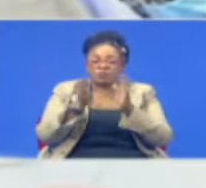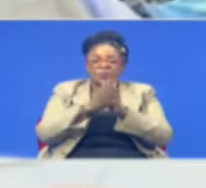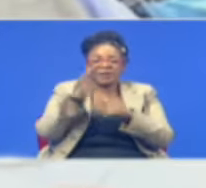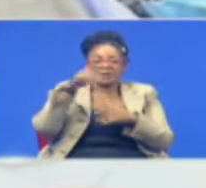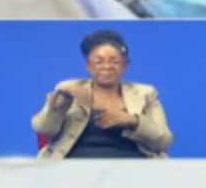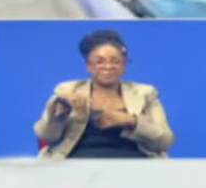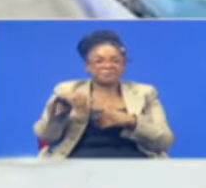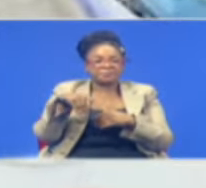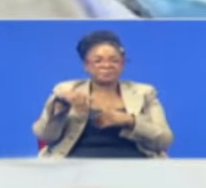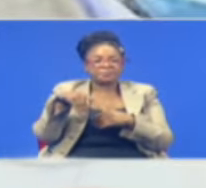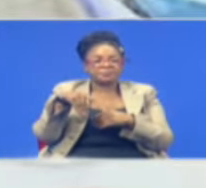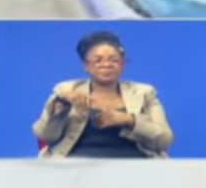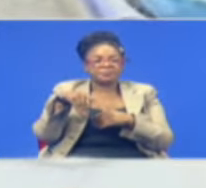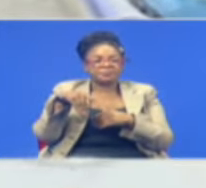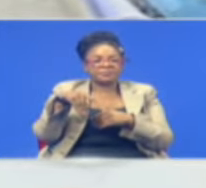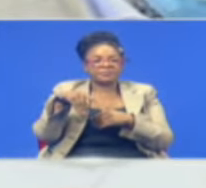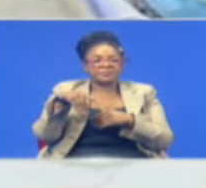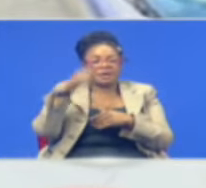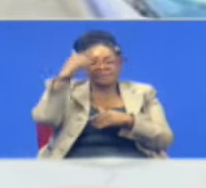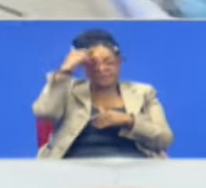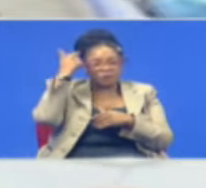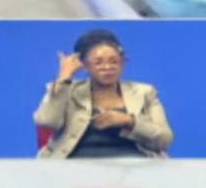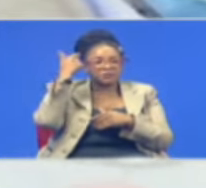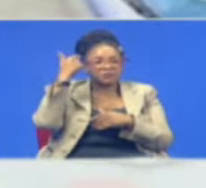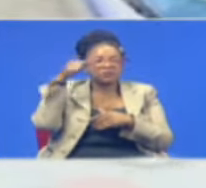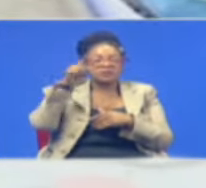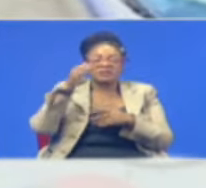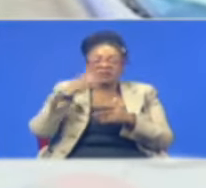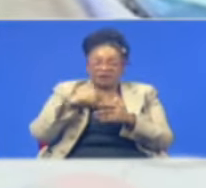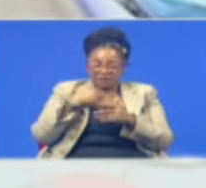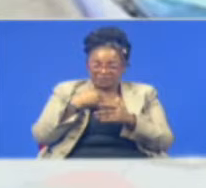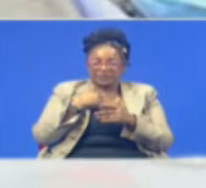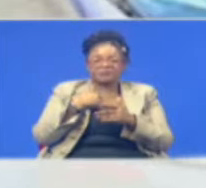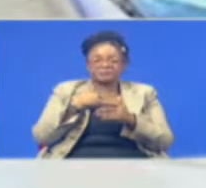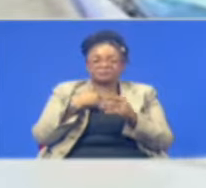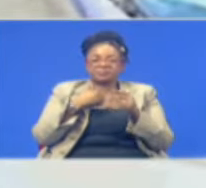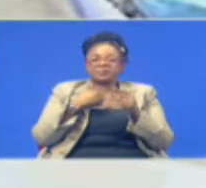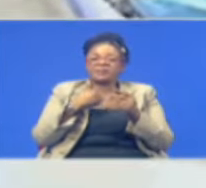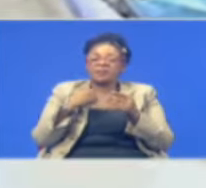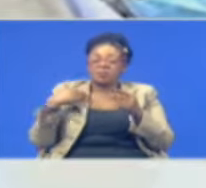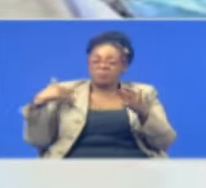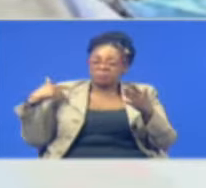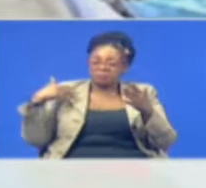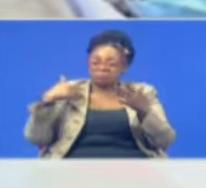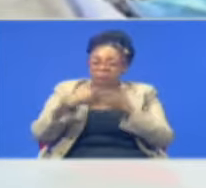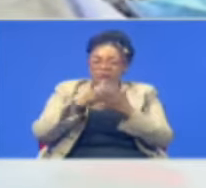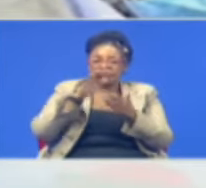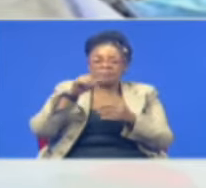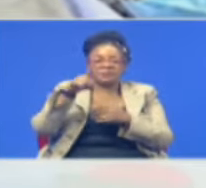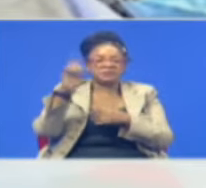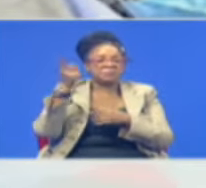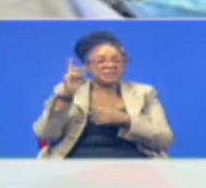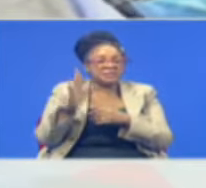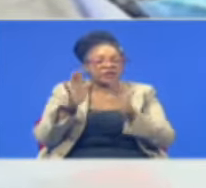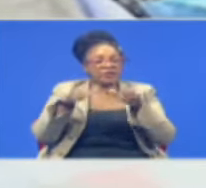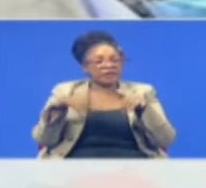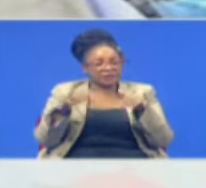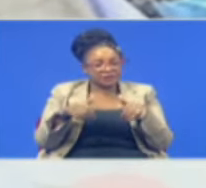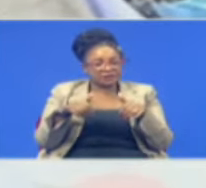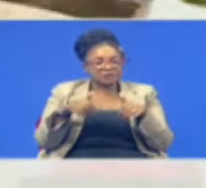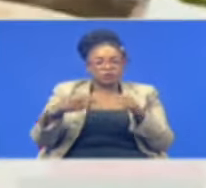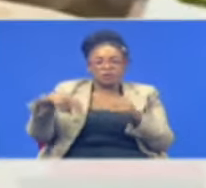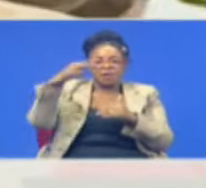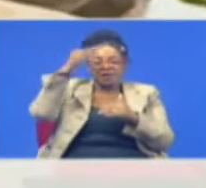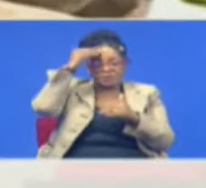with William Ruto is because he has a track record from his ministerial duties, from agriculture to higher